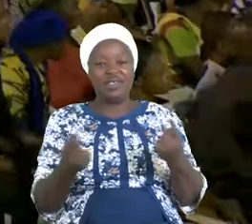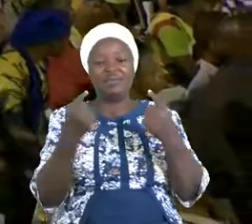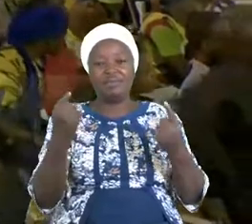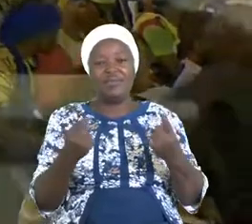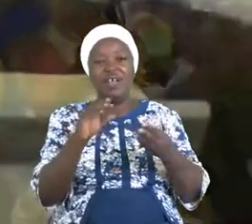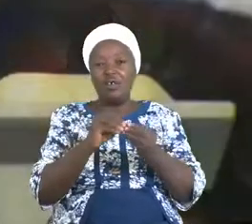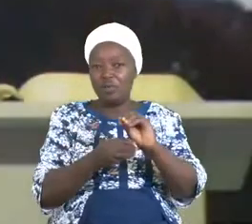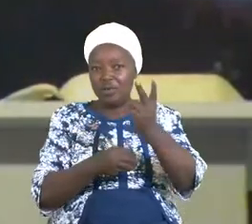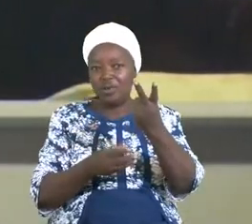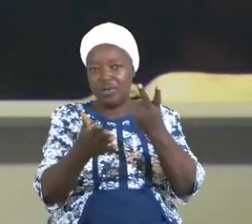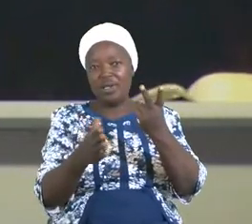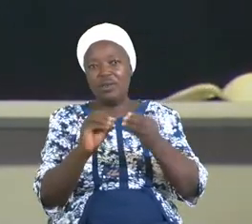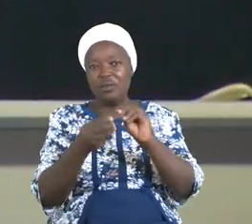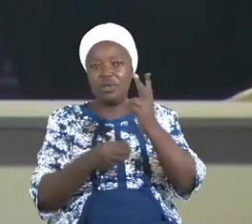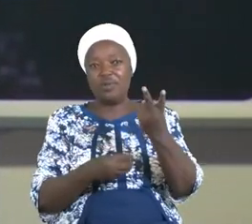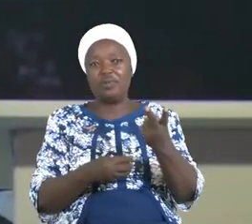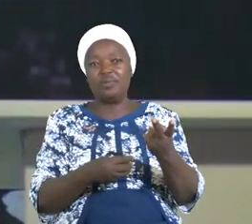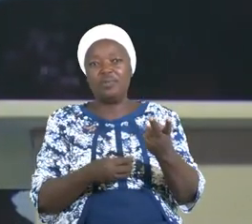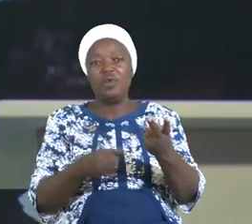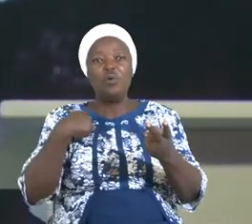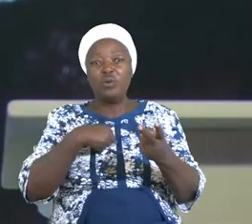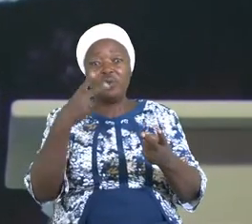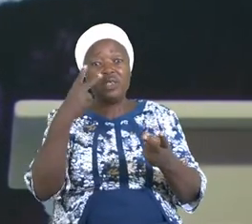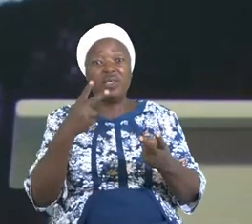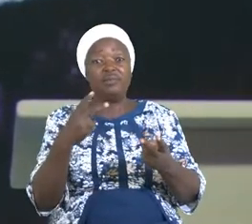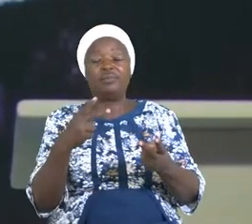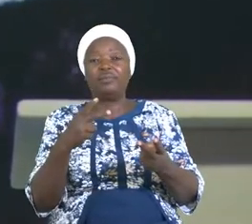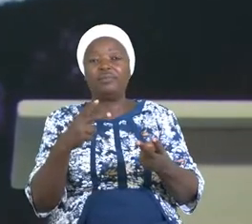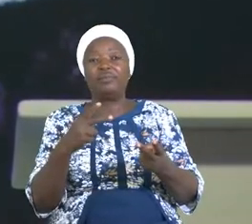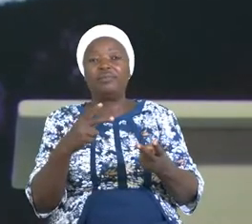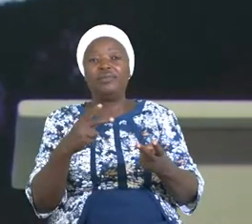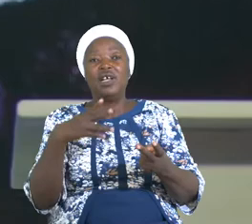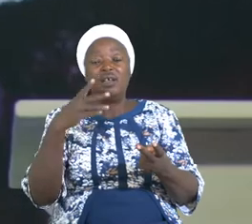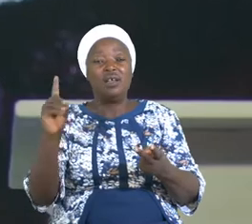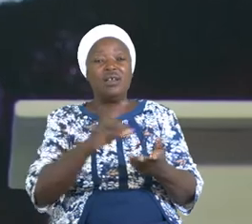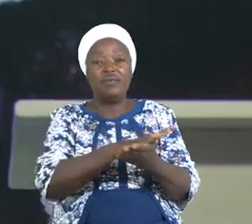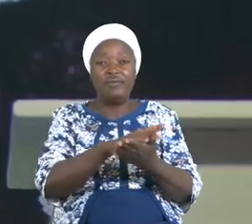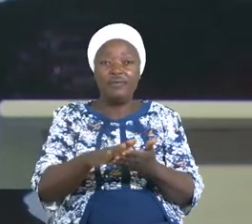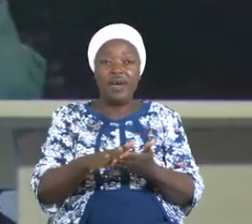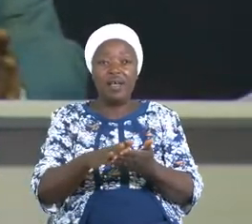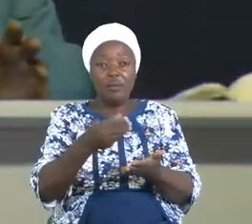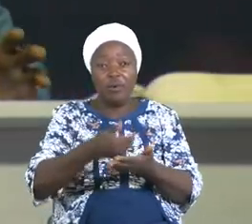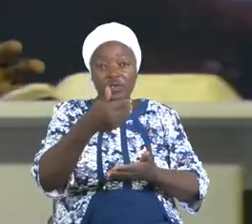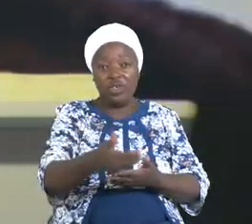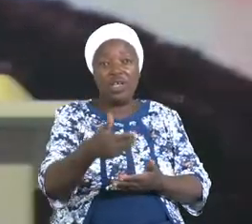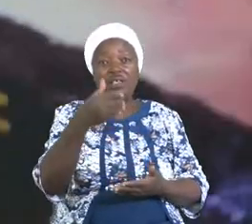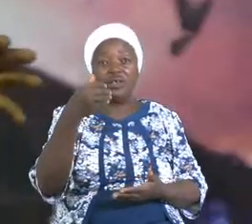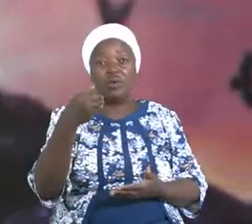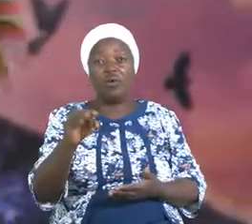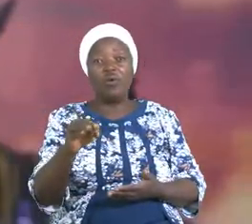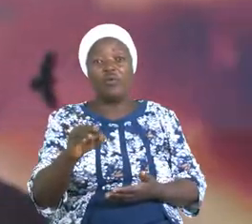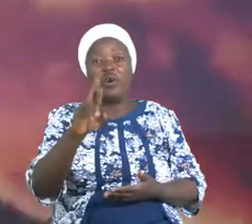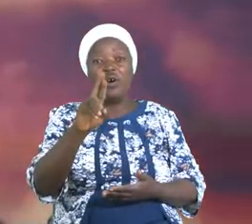here. Number two, we're looking at divine purchase of